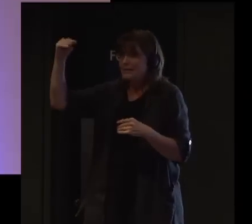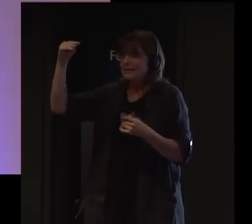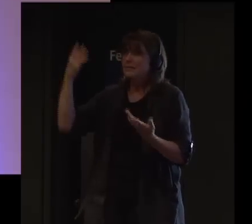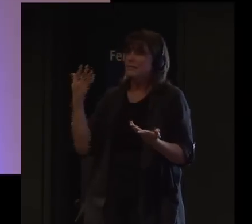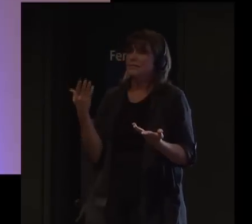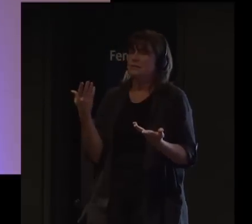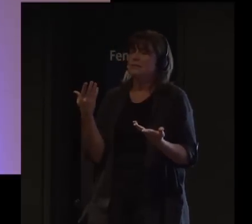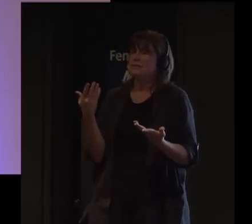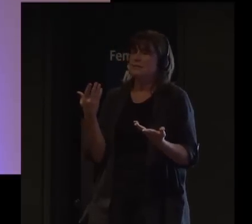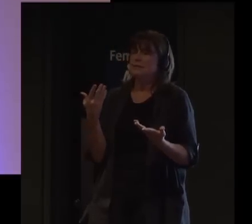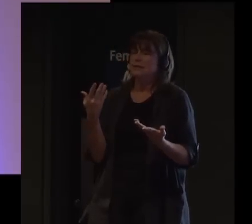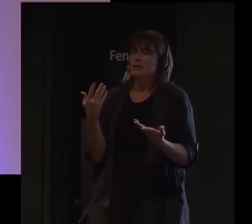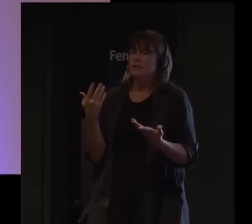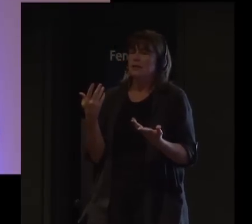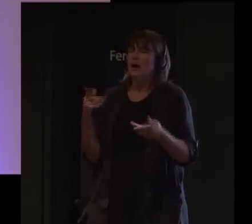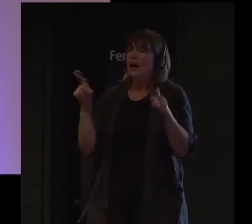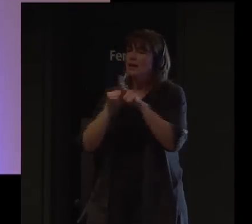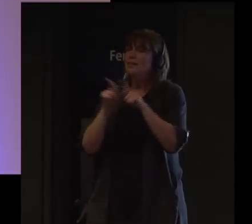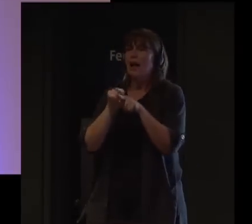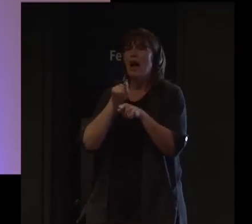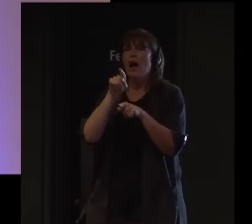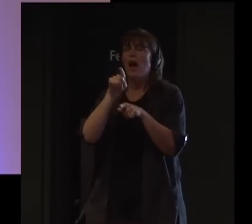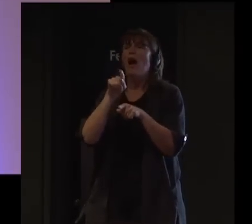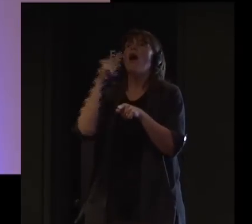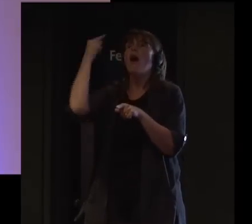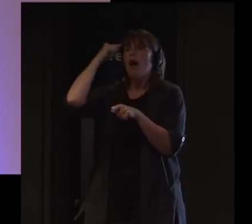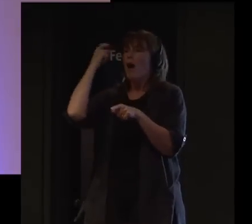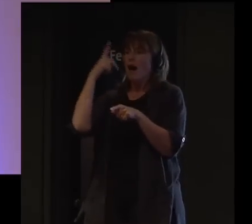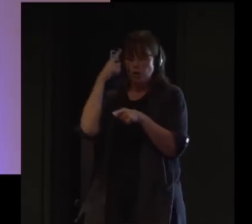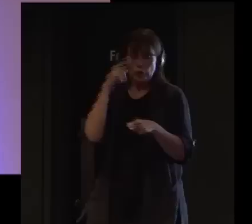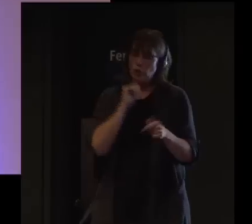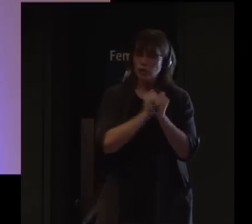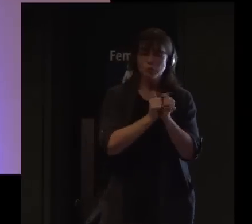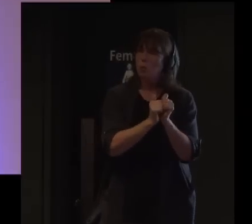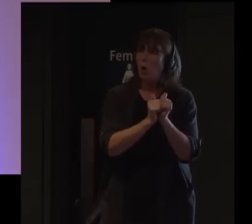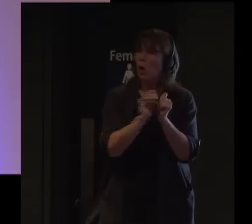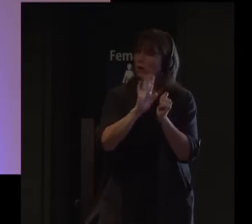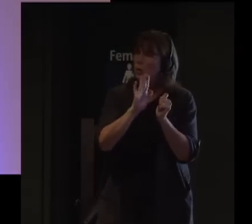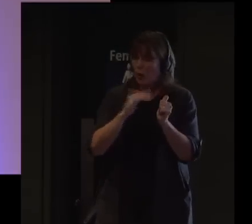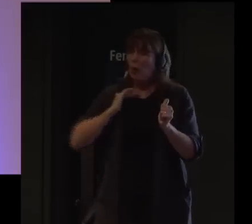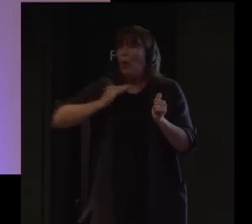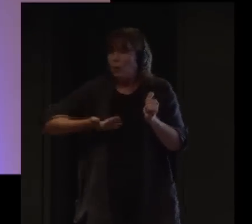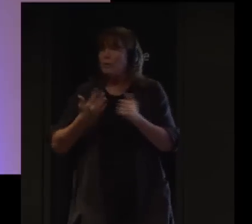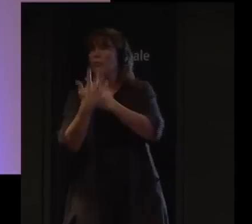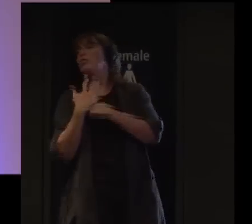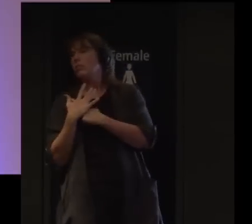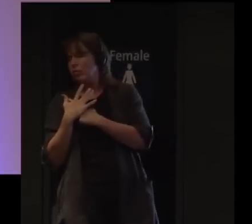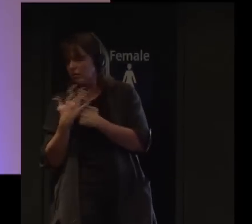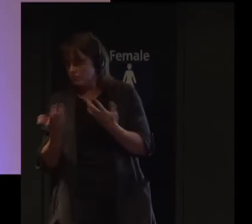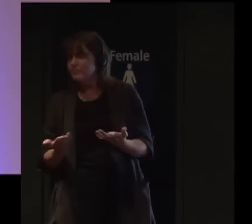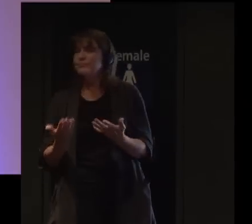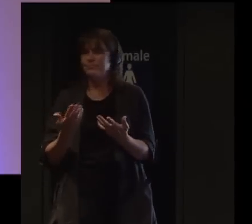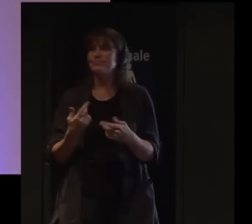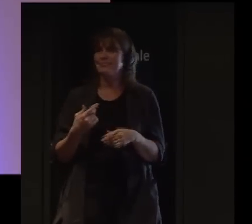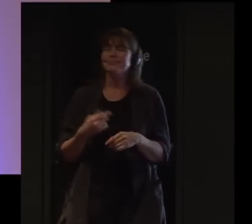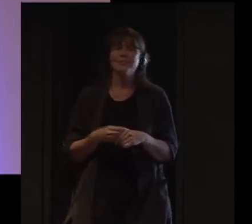have we face another difficulties or other problems, and I'm not concerned about it. Of course I'm concerned as a person with